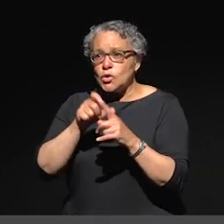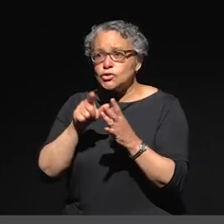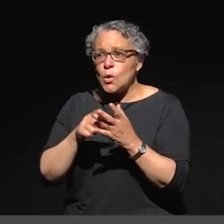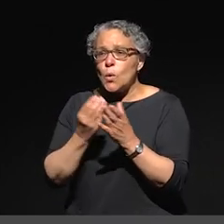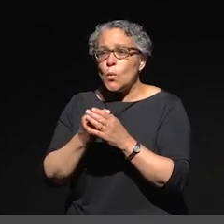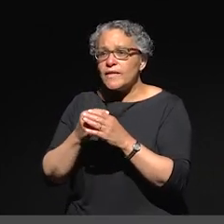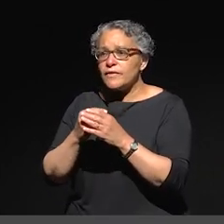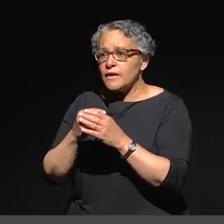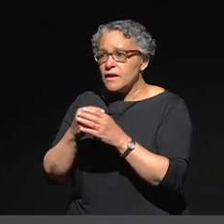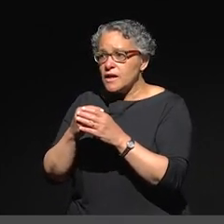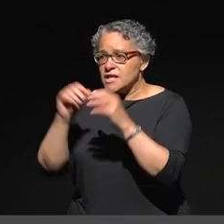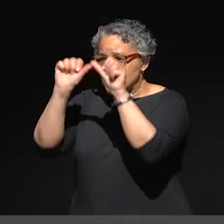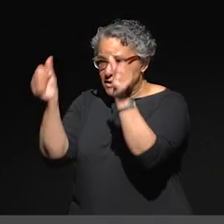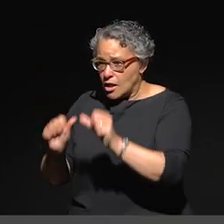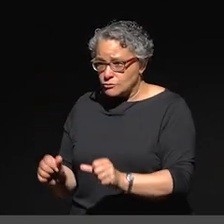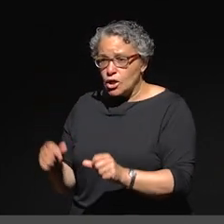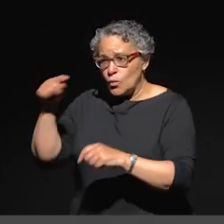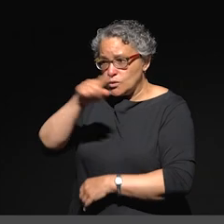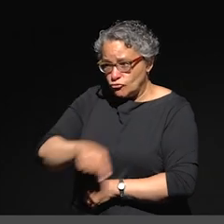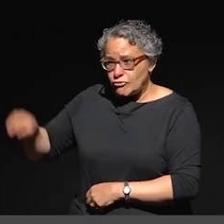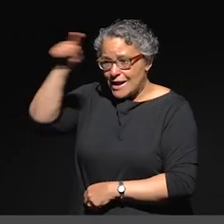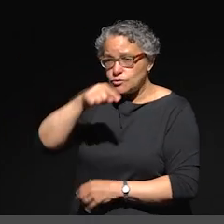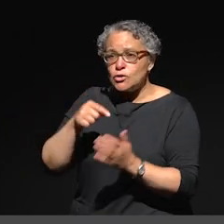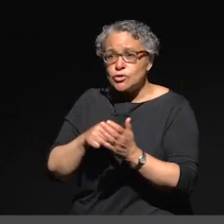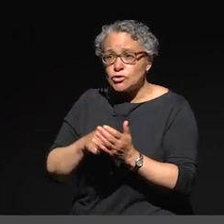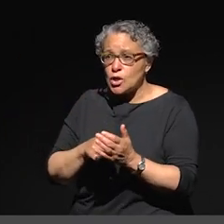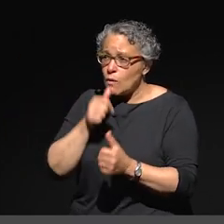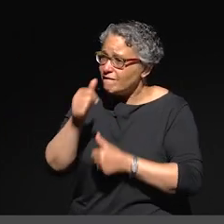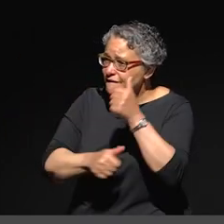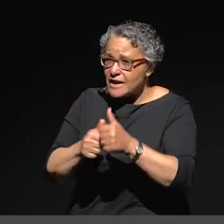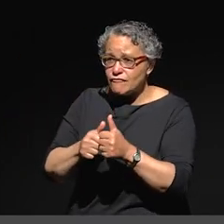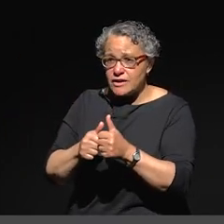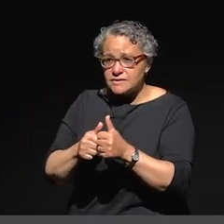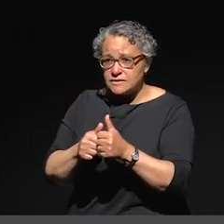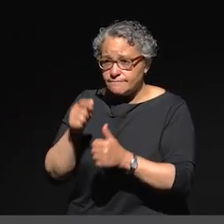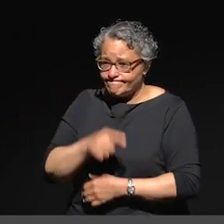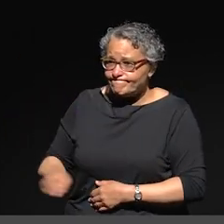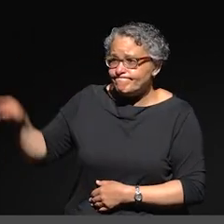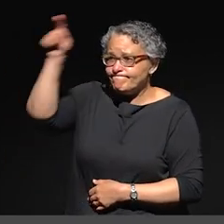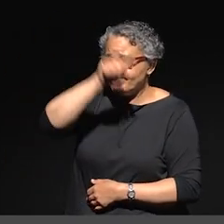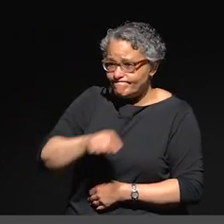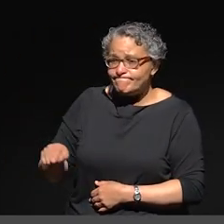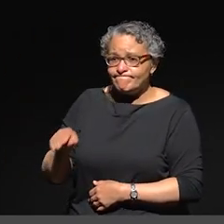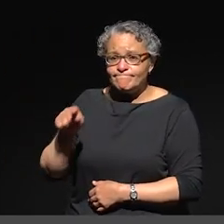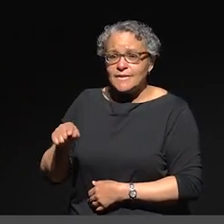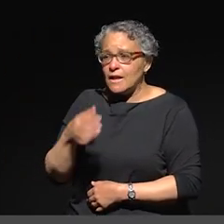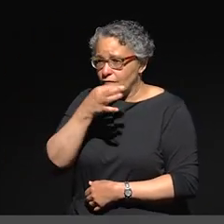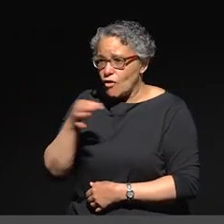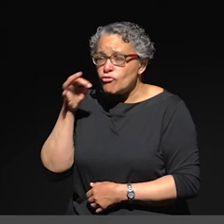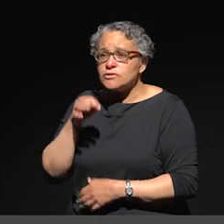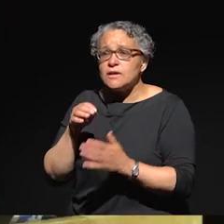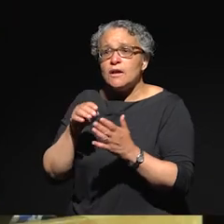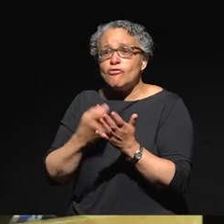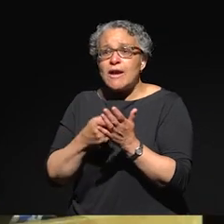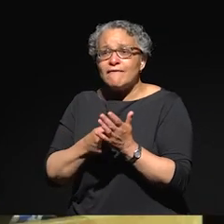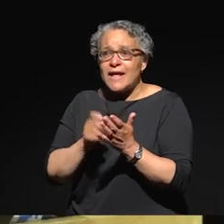round, and round is the round format. Is a very favorite format in Florence. And Raphael works on adapting